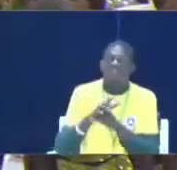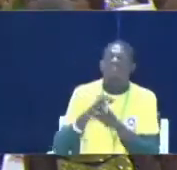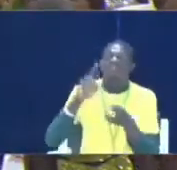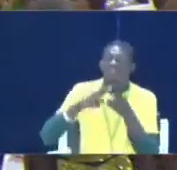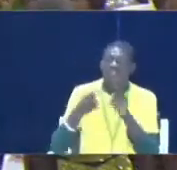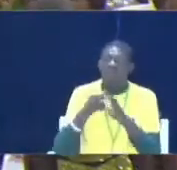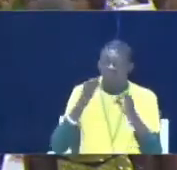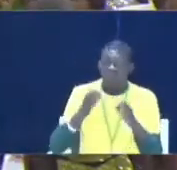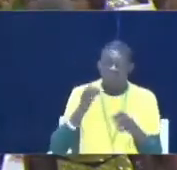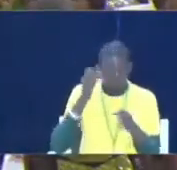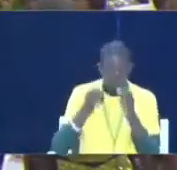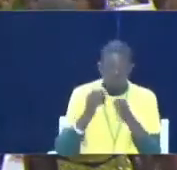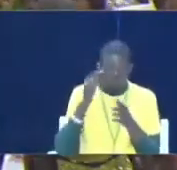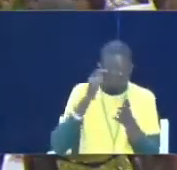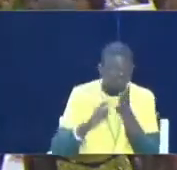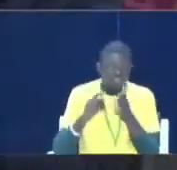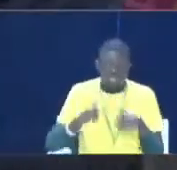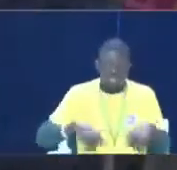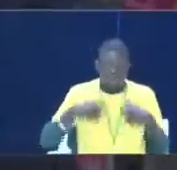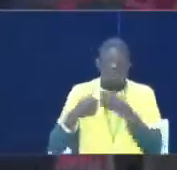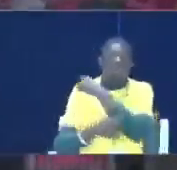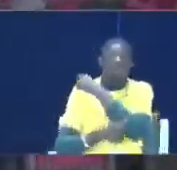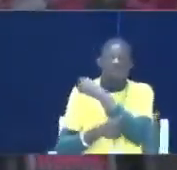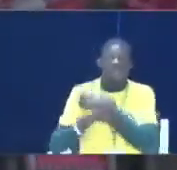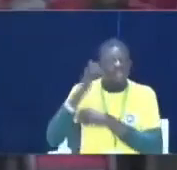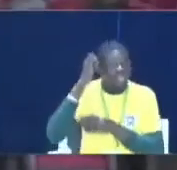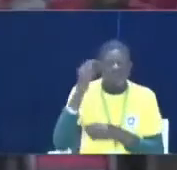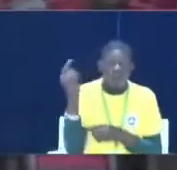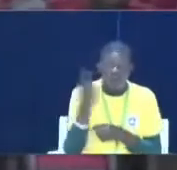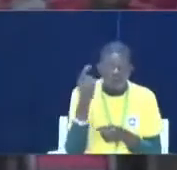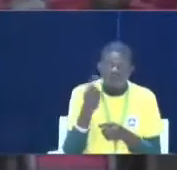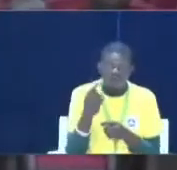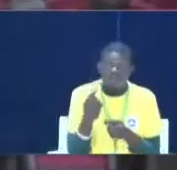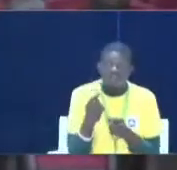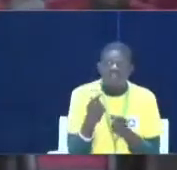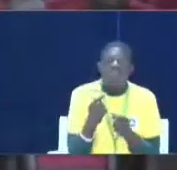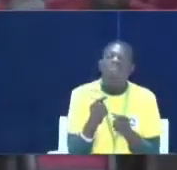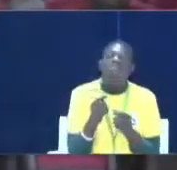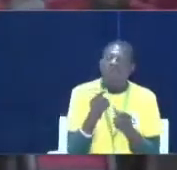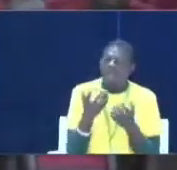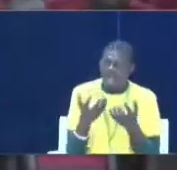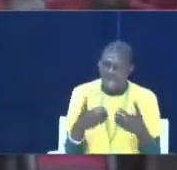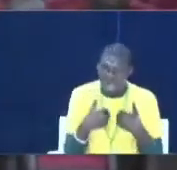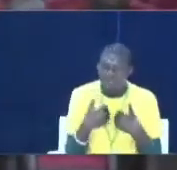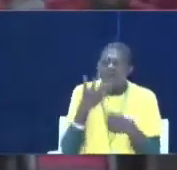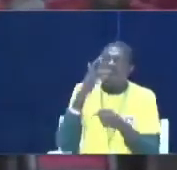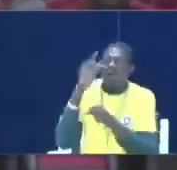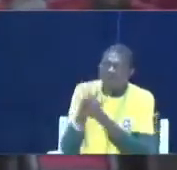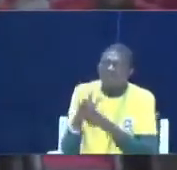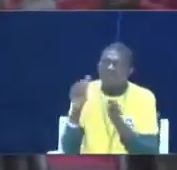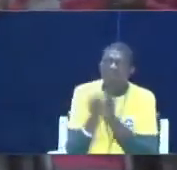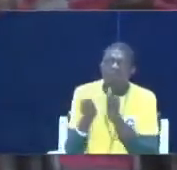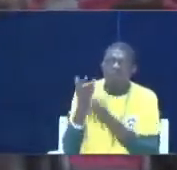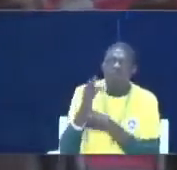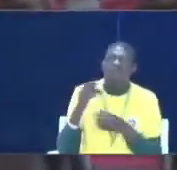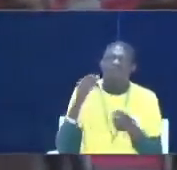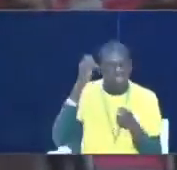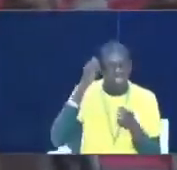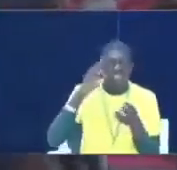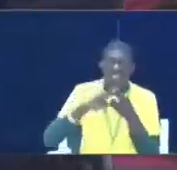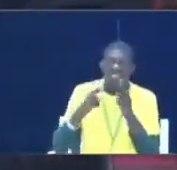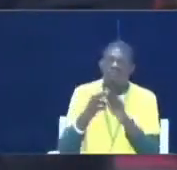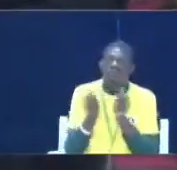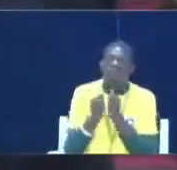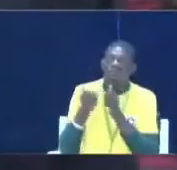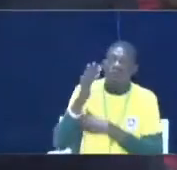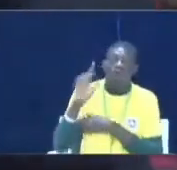of Abraham, you will know that Abraham, he was always like cutting covenant with God. He was always relating with God.